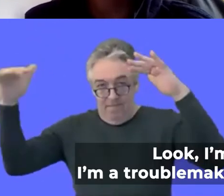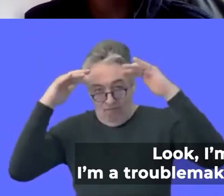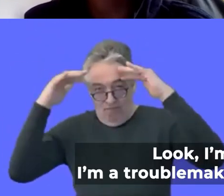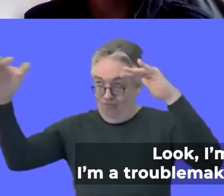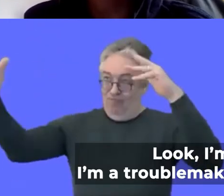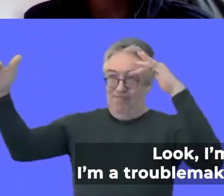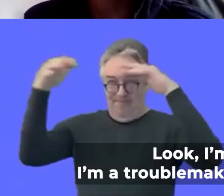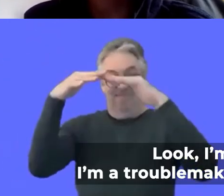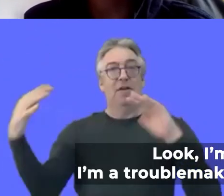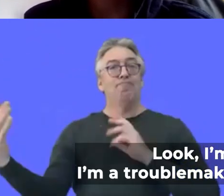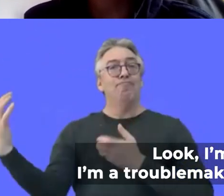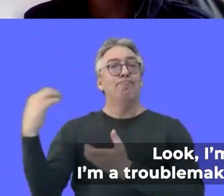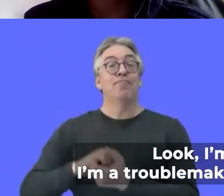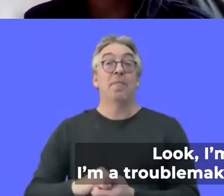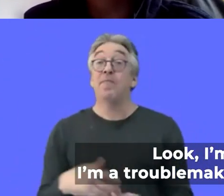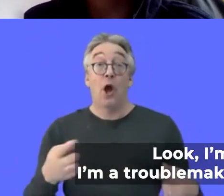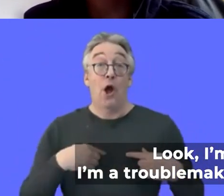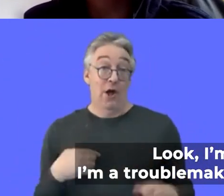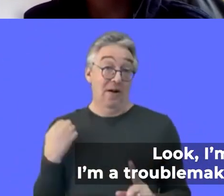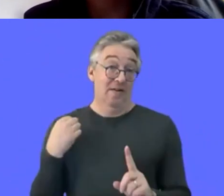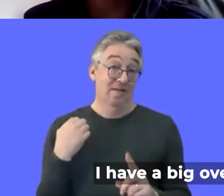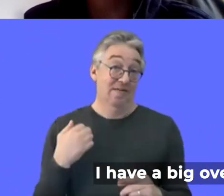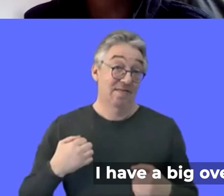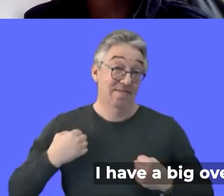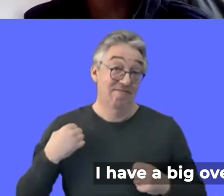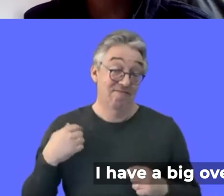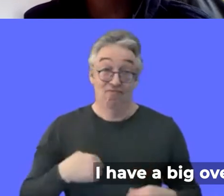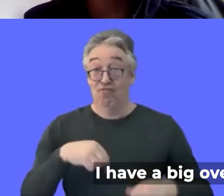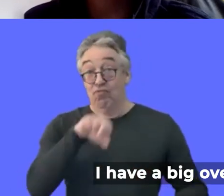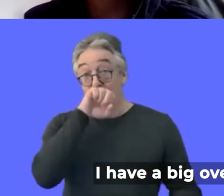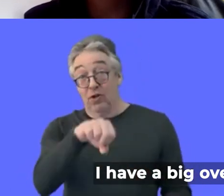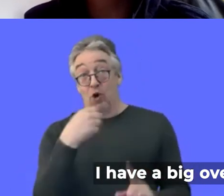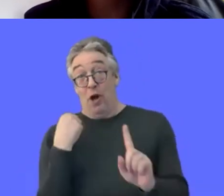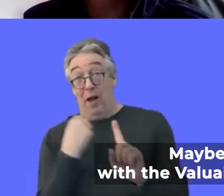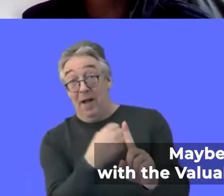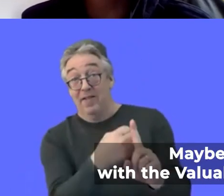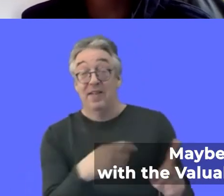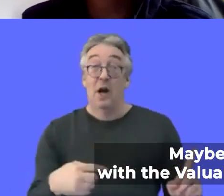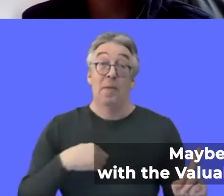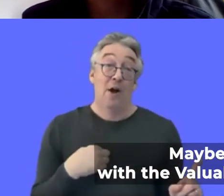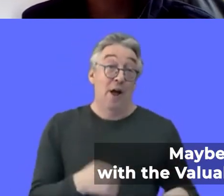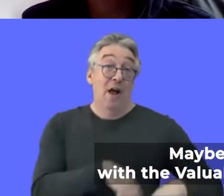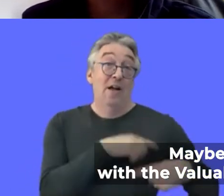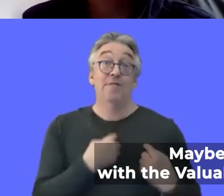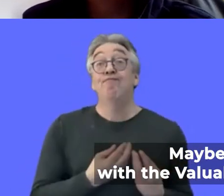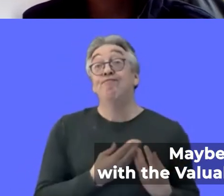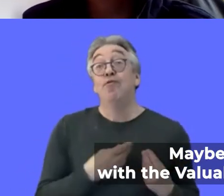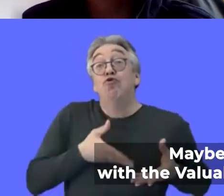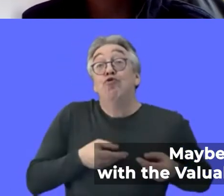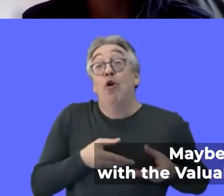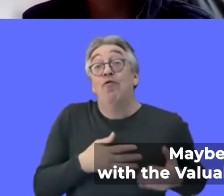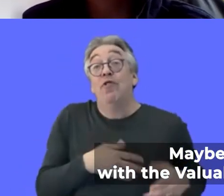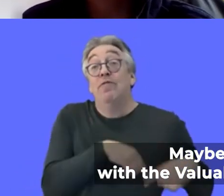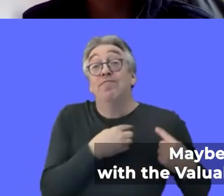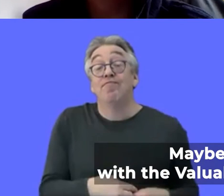Look, I'm an activist, I'm a troublemaker, I'm a campaigner, I've a big over emotional heart. Maybe I do think with the